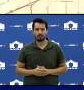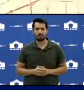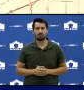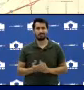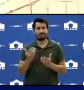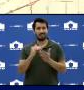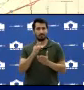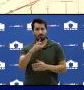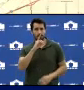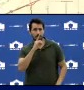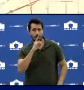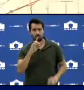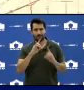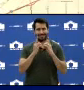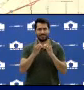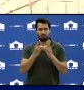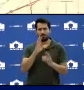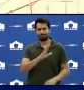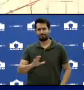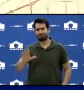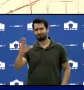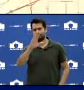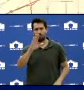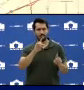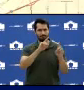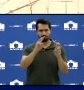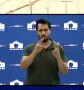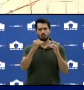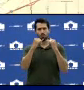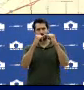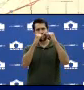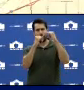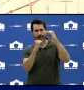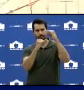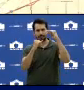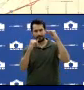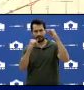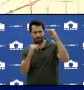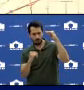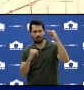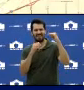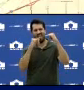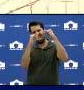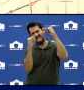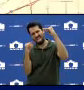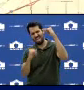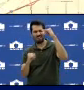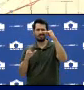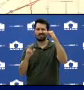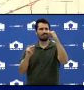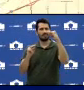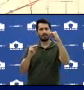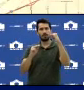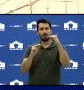Again, we're making sure that districts run along easily identifiable boundaries. And more or less what we're trying to do is make sure that